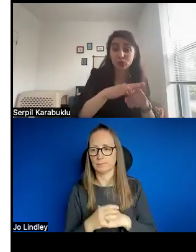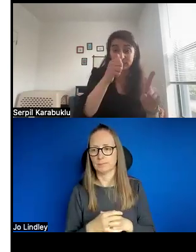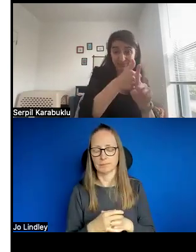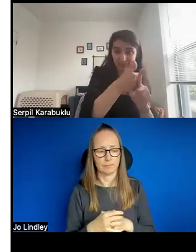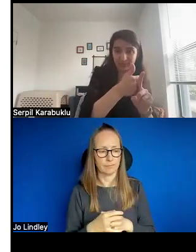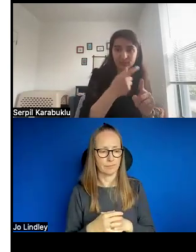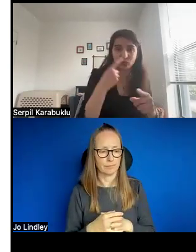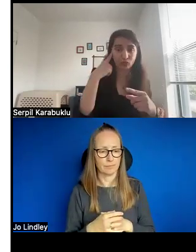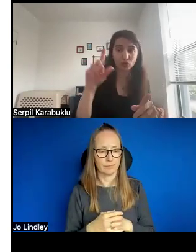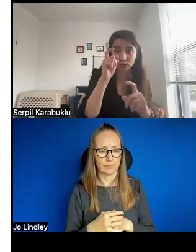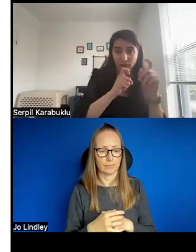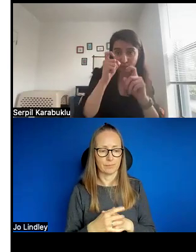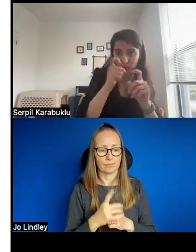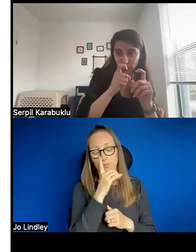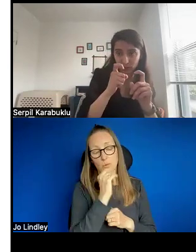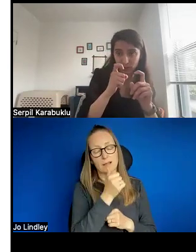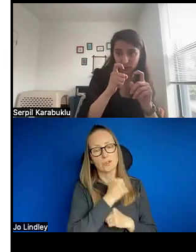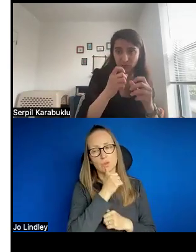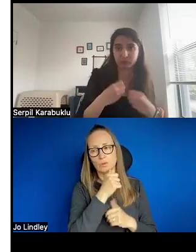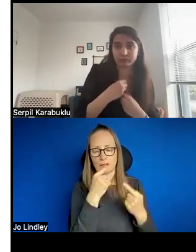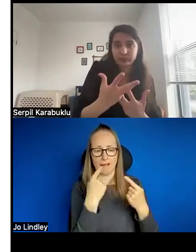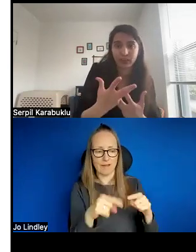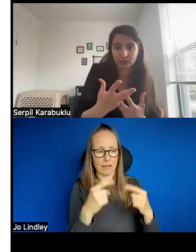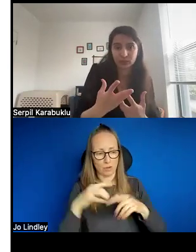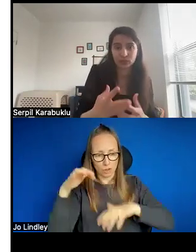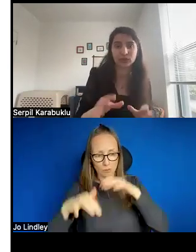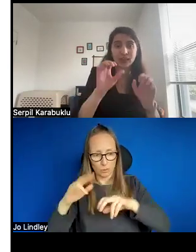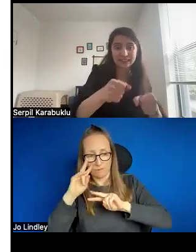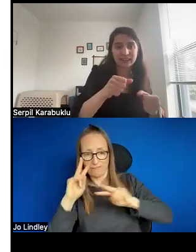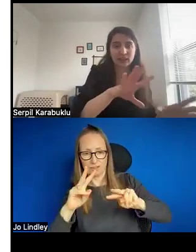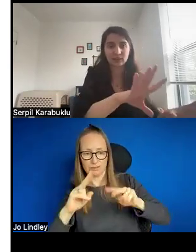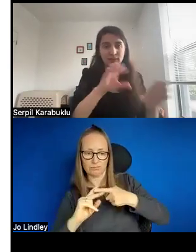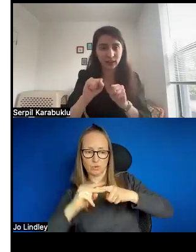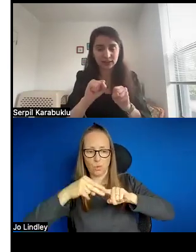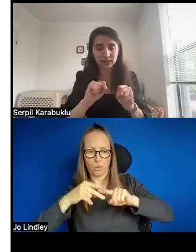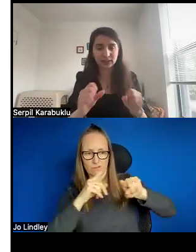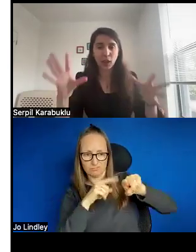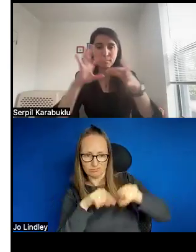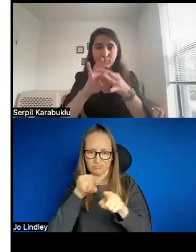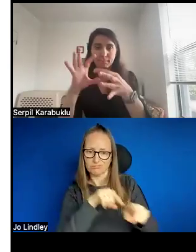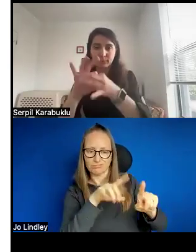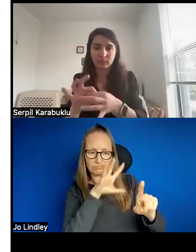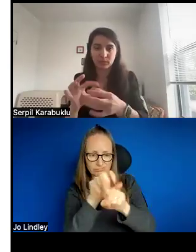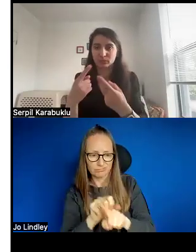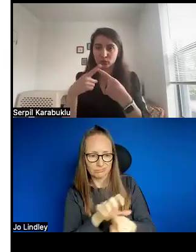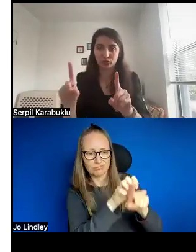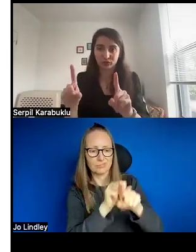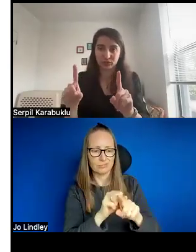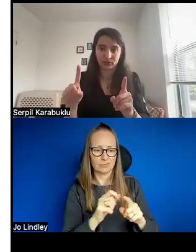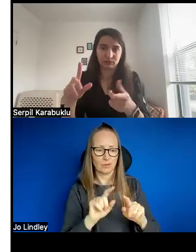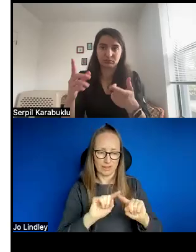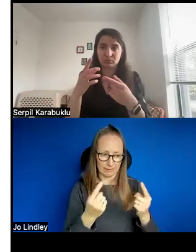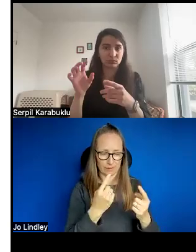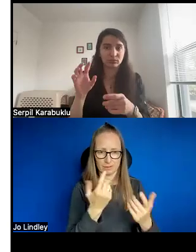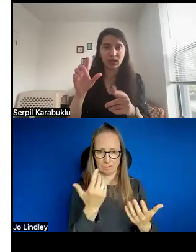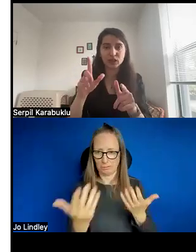And we can use the available computer vision tools to capture these nuanced distinctions between them.